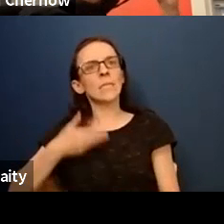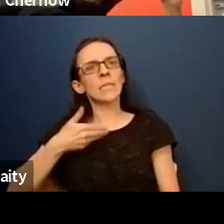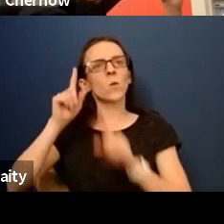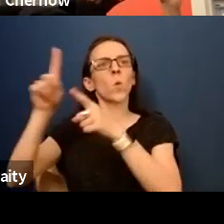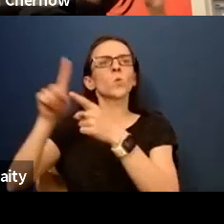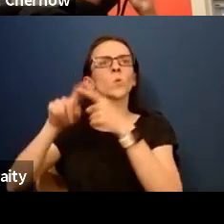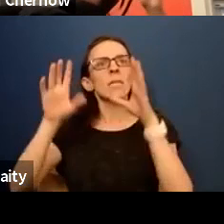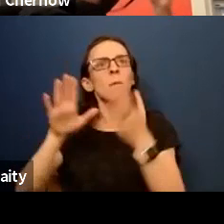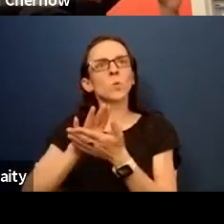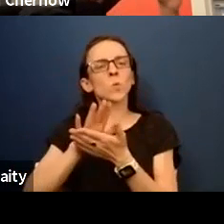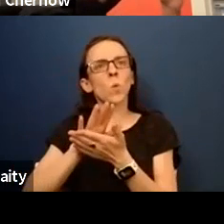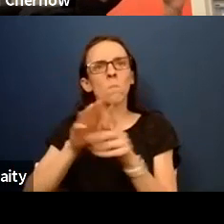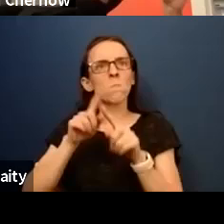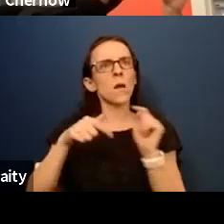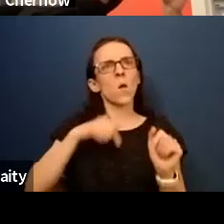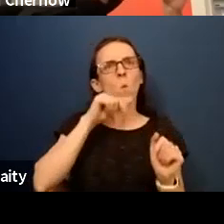do you see a problem here?